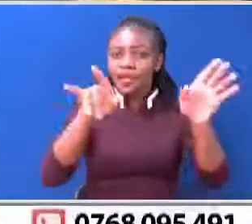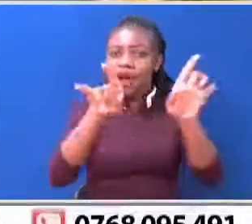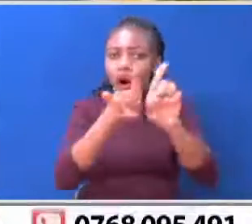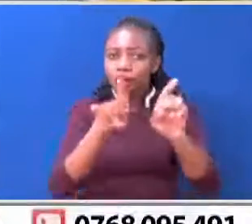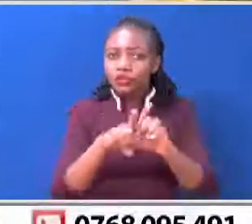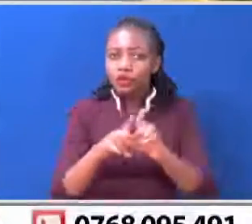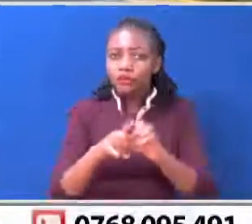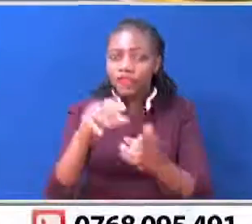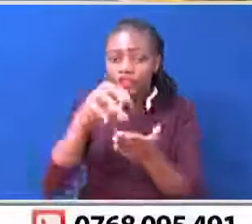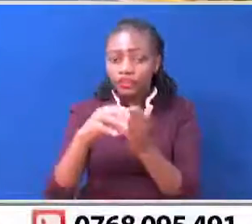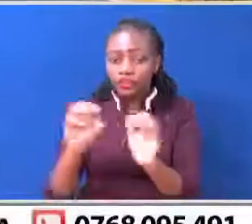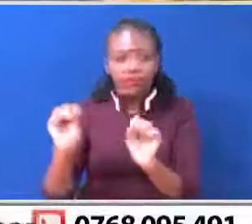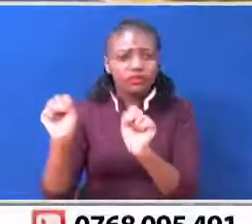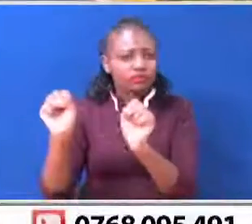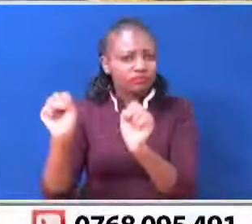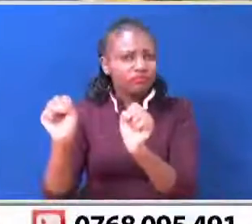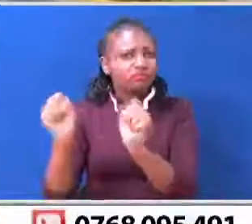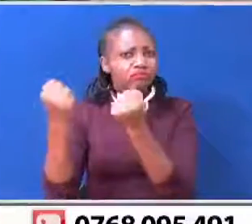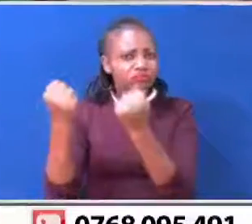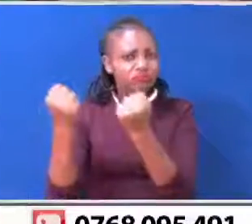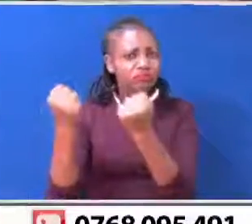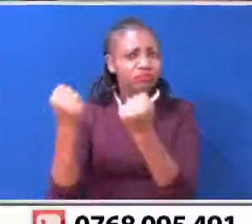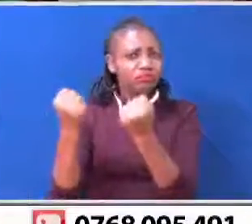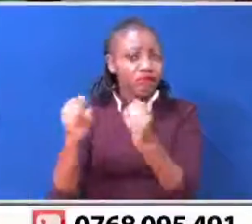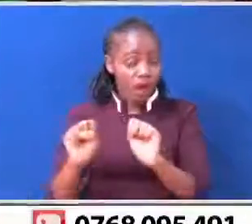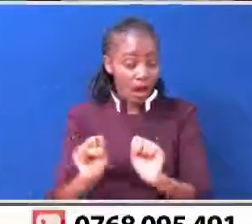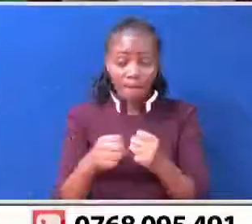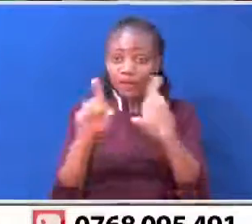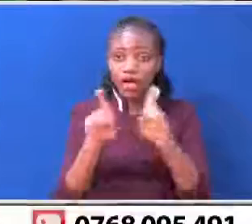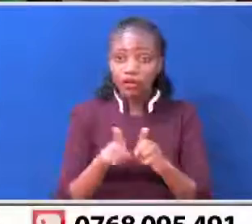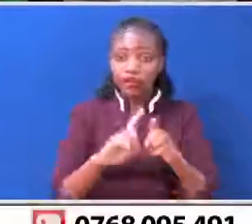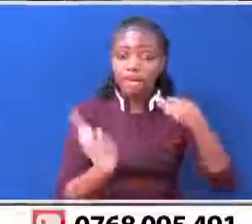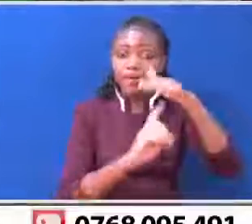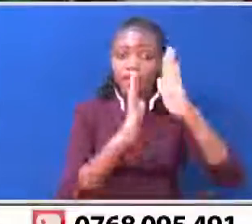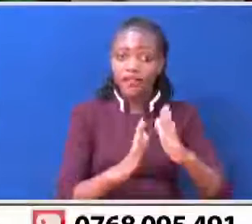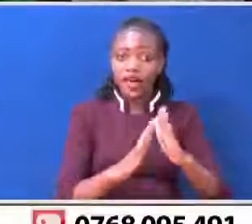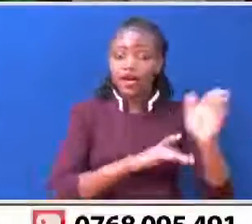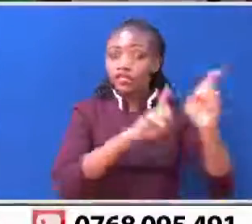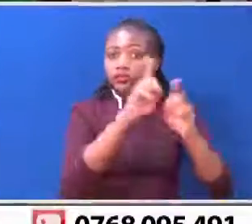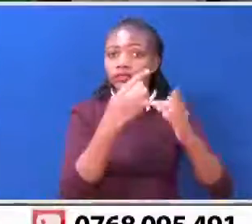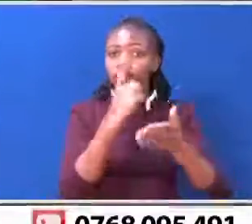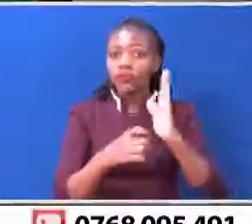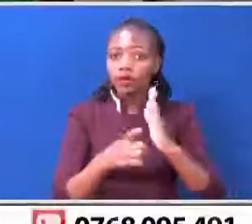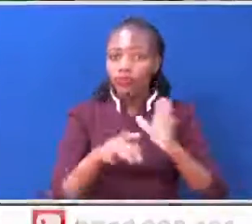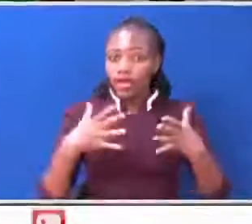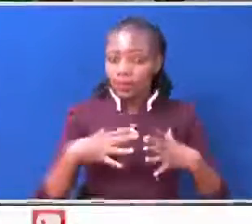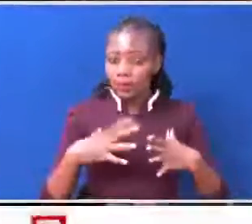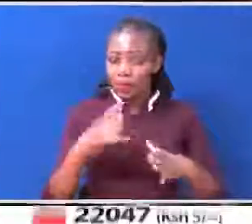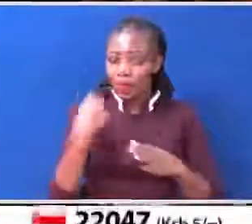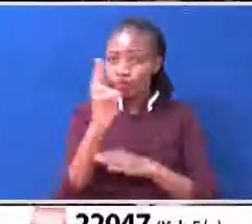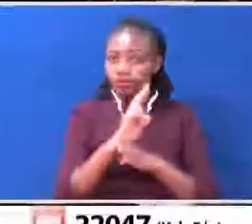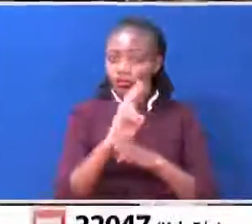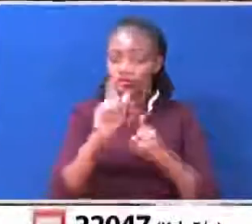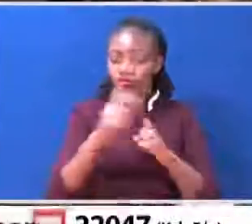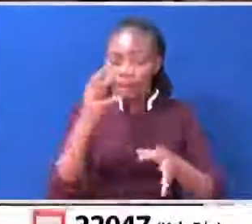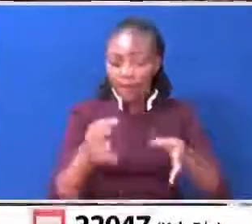usalama uwanja huo ikiibuka, Waziri Macharia amesema kuwa shughuli za ukaguzi kwa wanaoabiri reli hiyo kutoka kituo cha